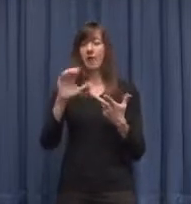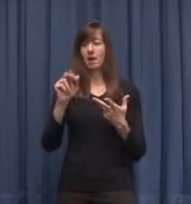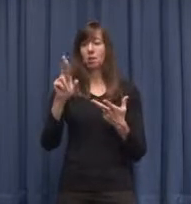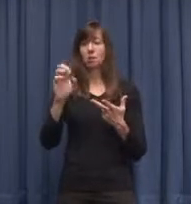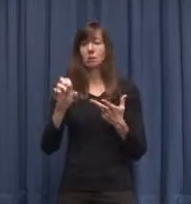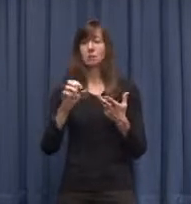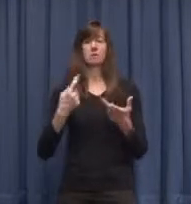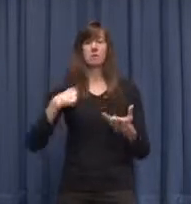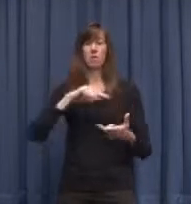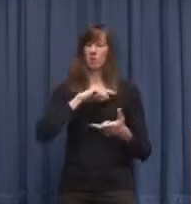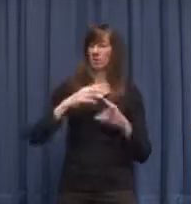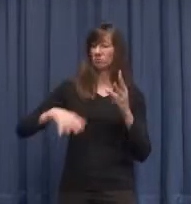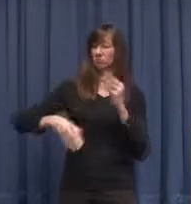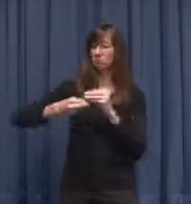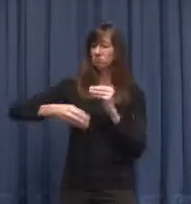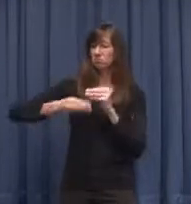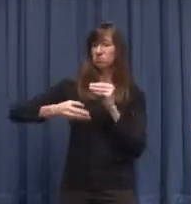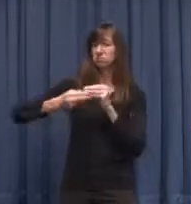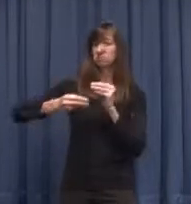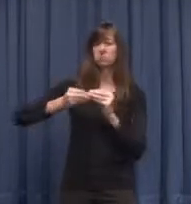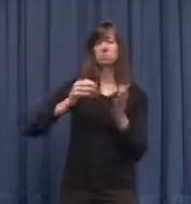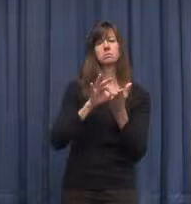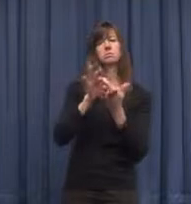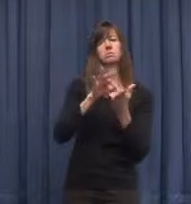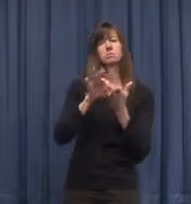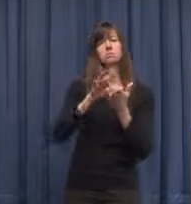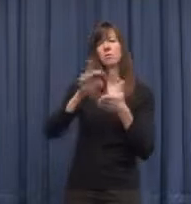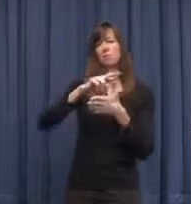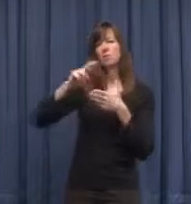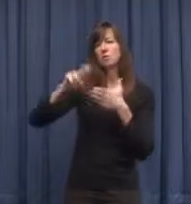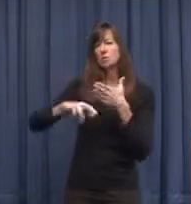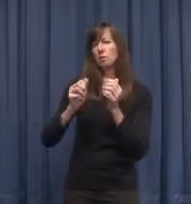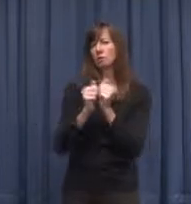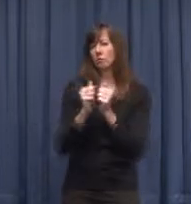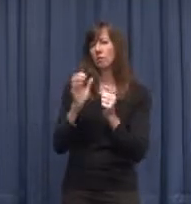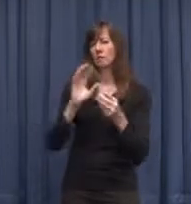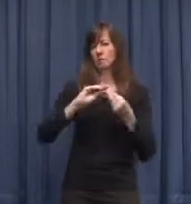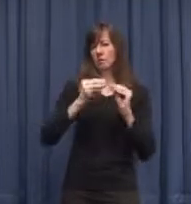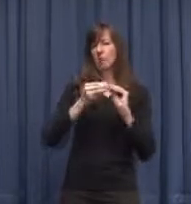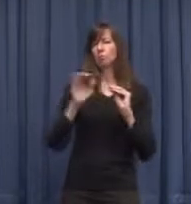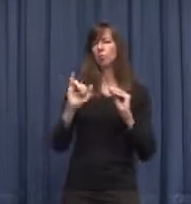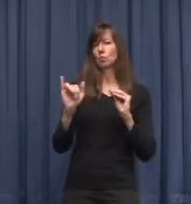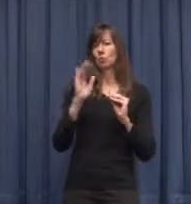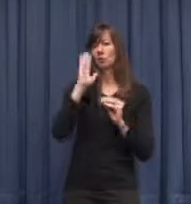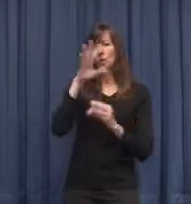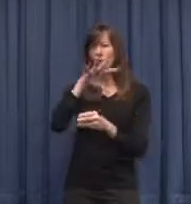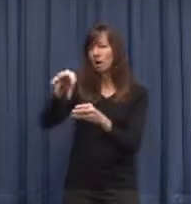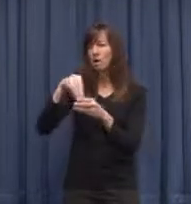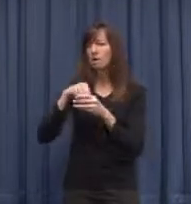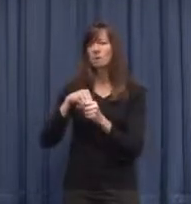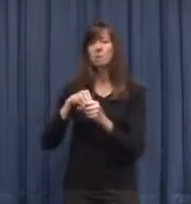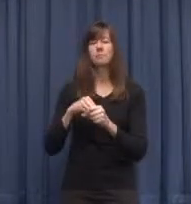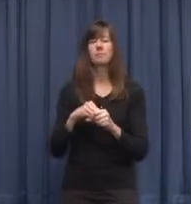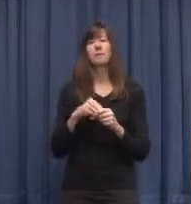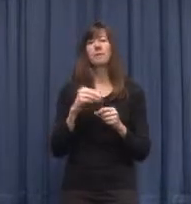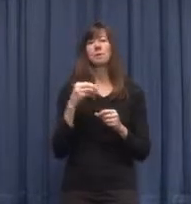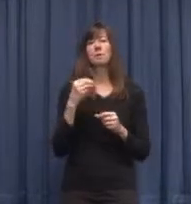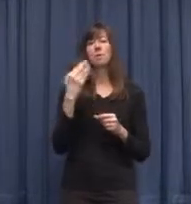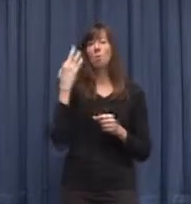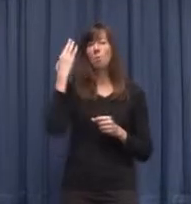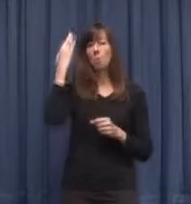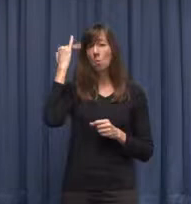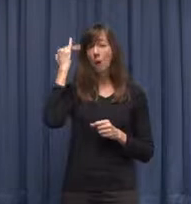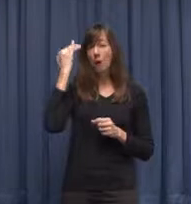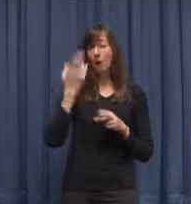are counting those results as well in this number. Part of the reason then that we're seeing that number go up is